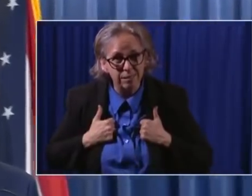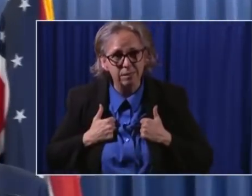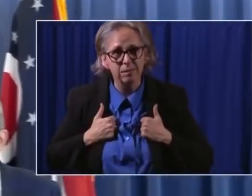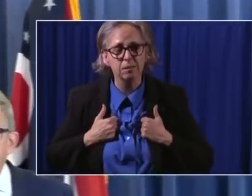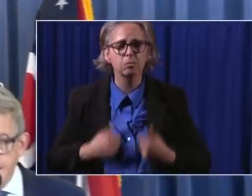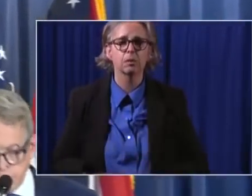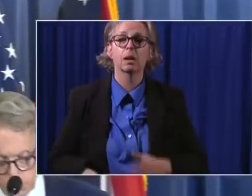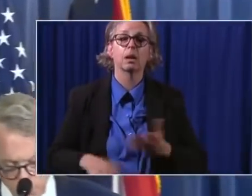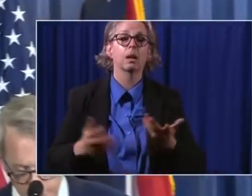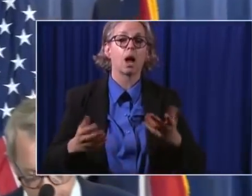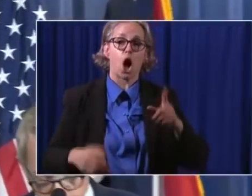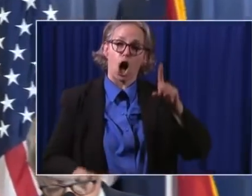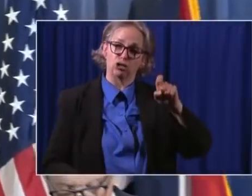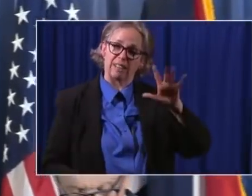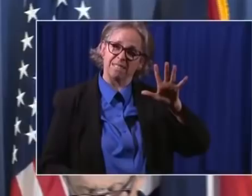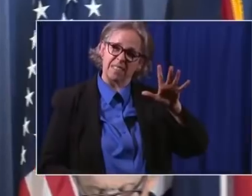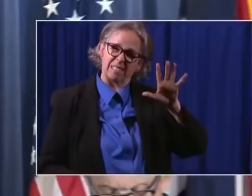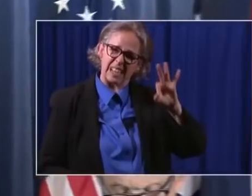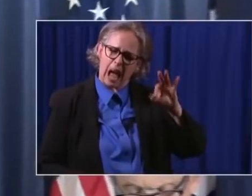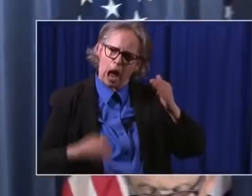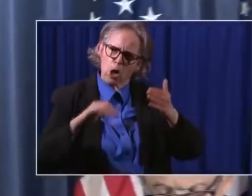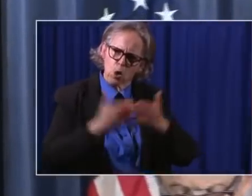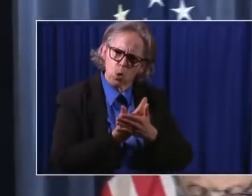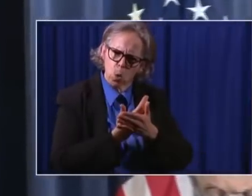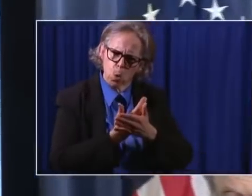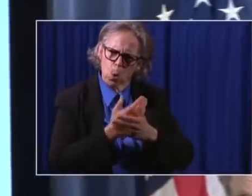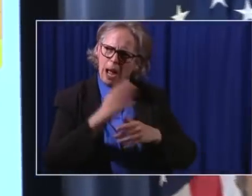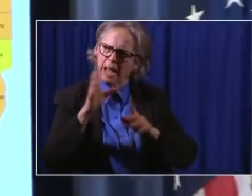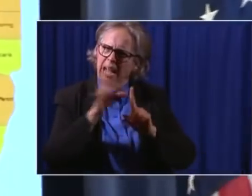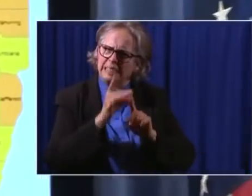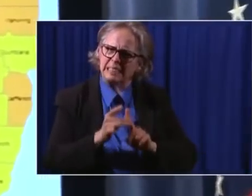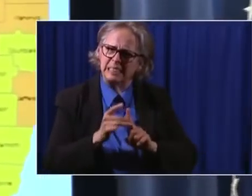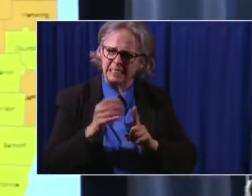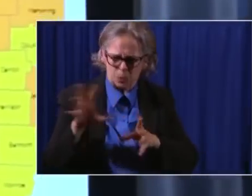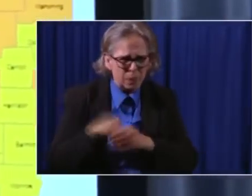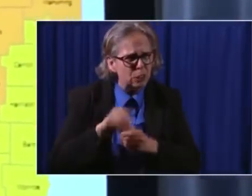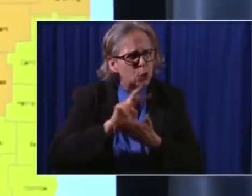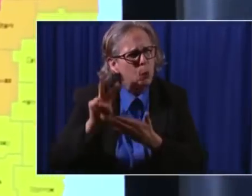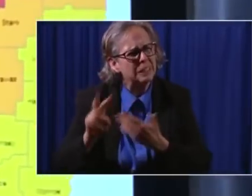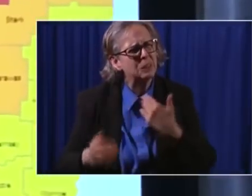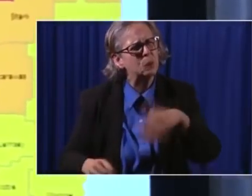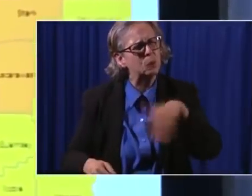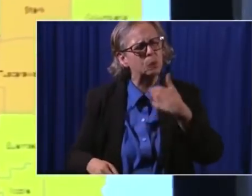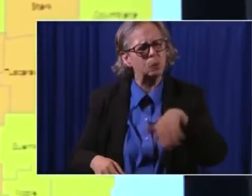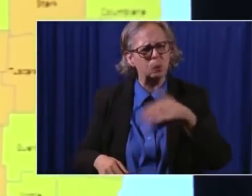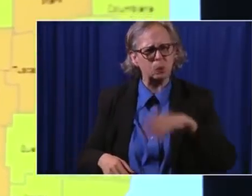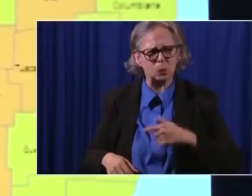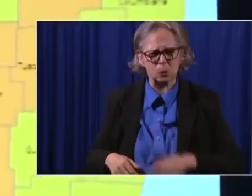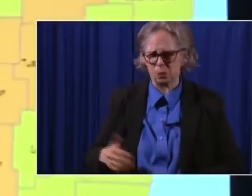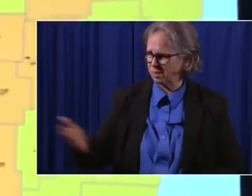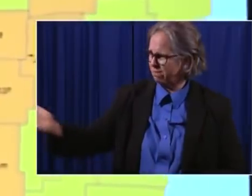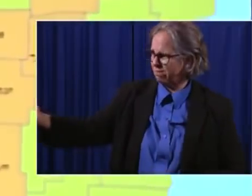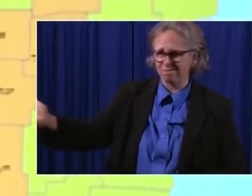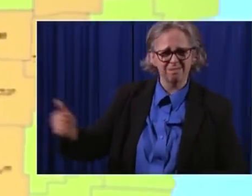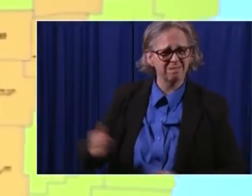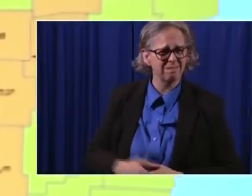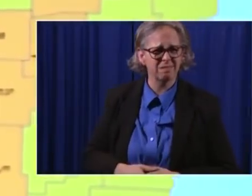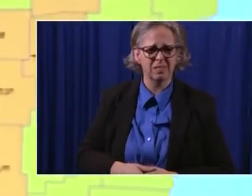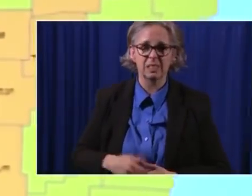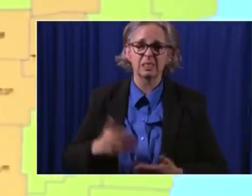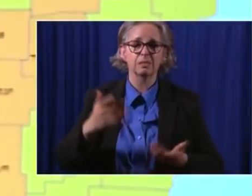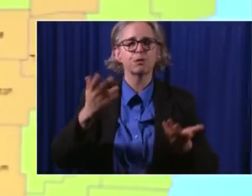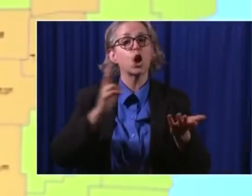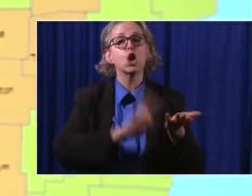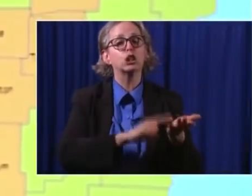cases over the last 2 weeks. While some cases have come from long-term care facilities, almost 3/4 of the cases have come